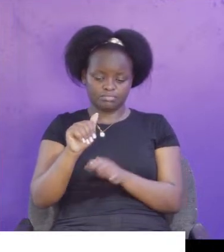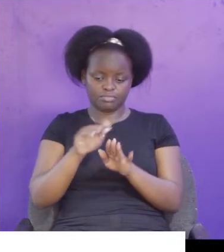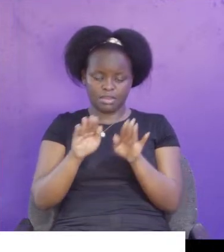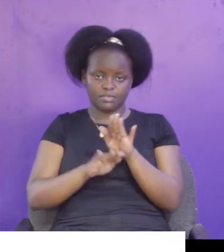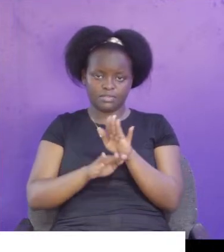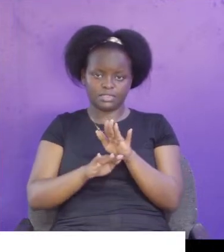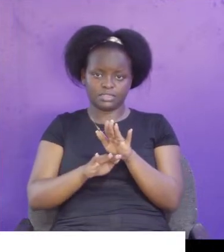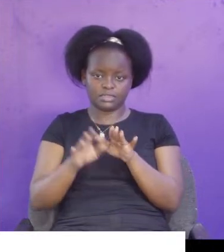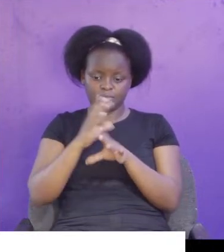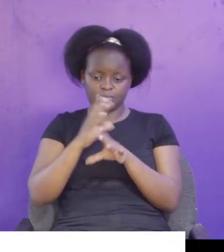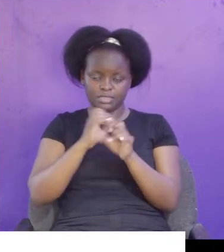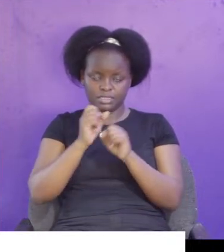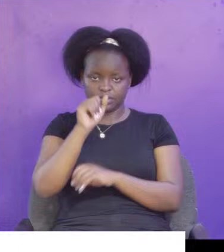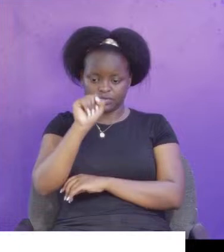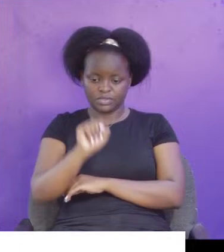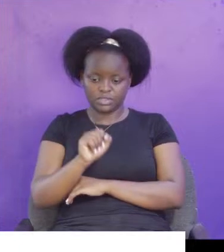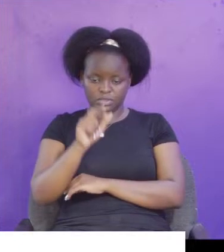present.